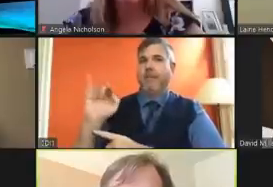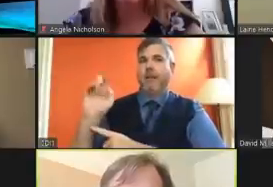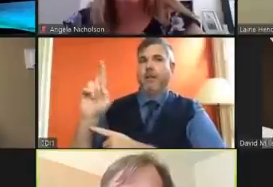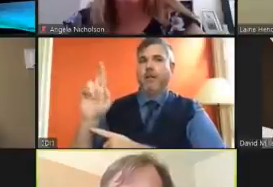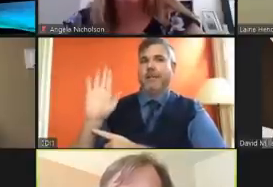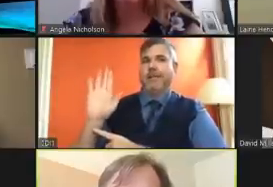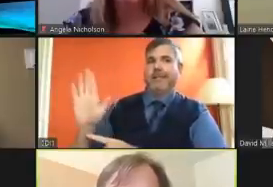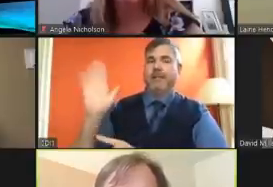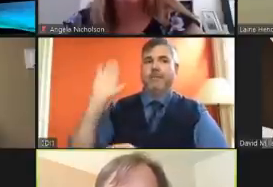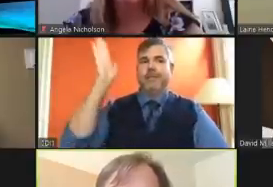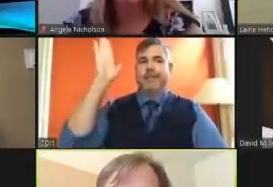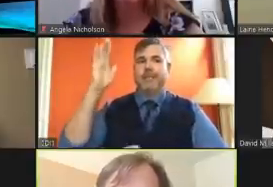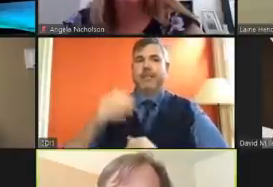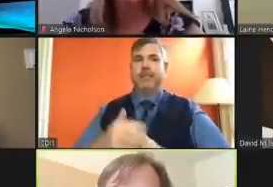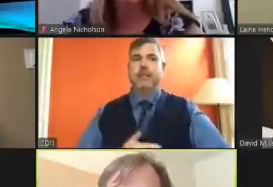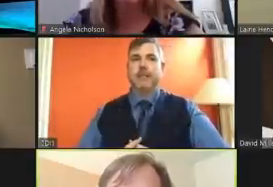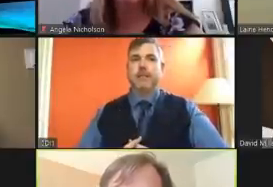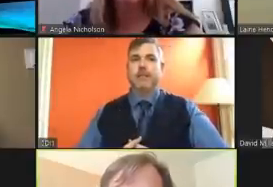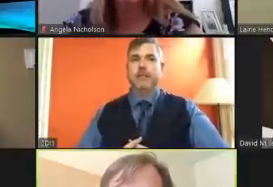hand it off to Dr. Lowe.